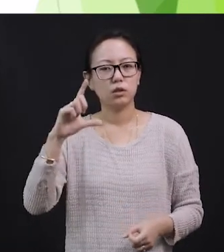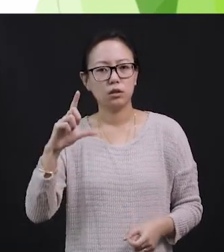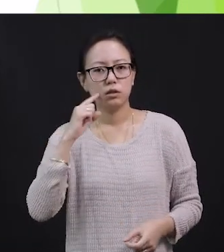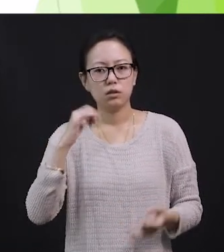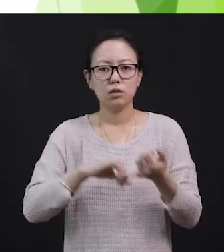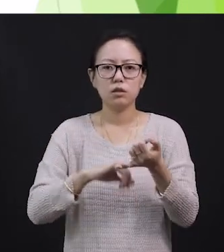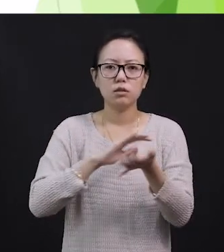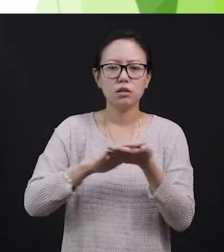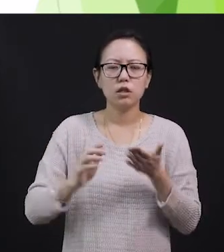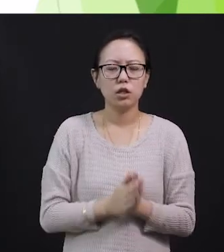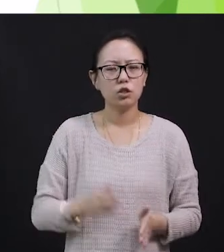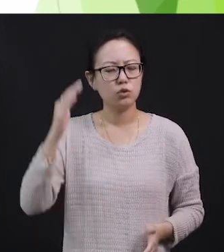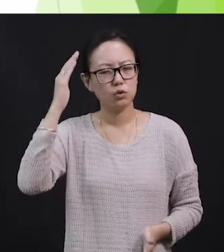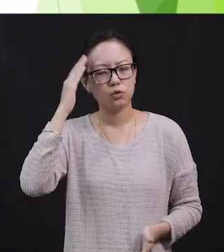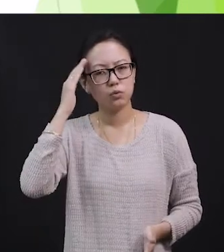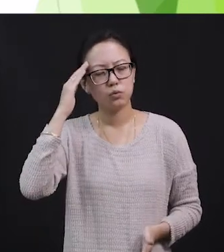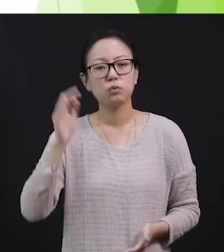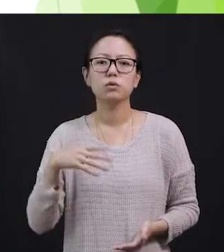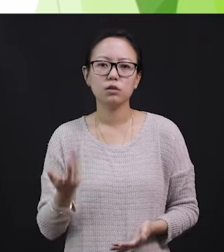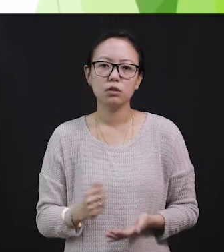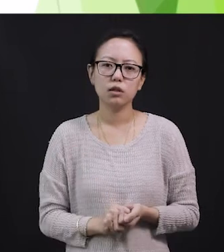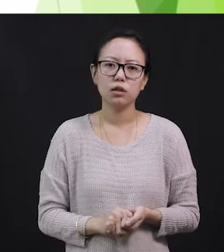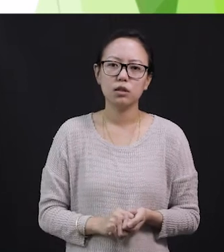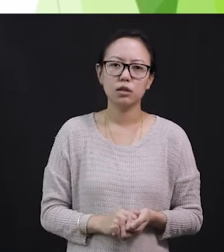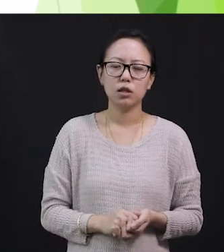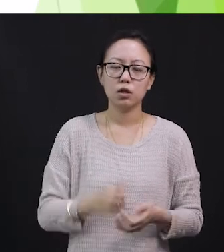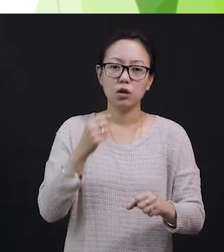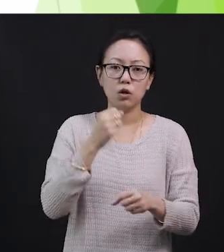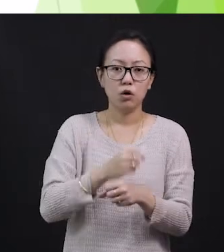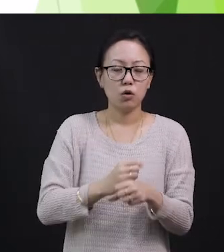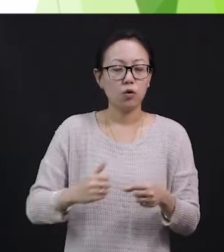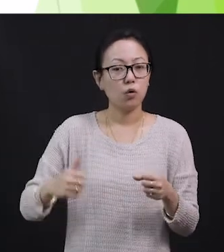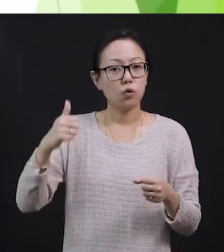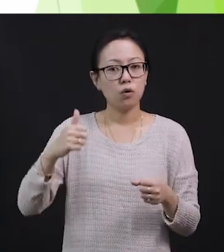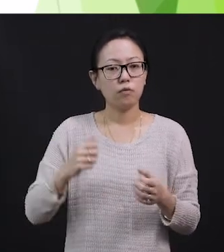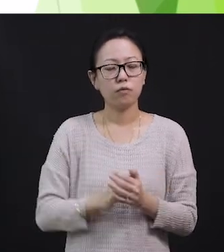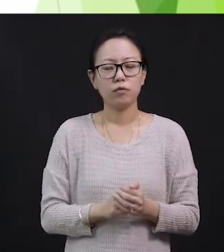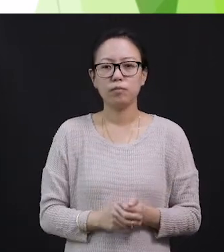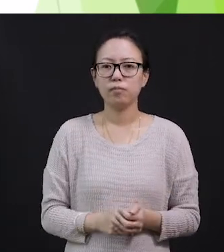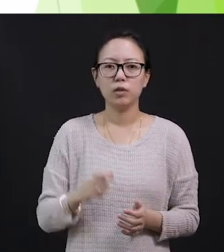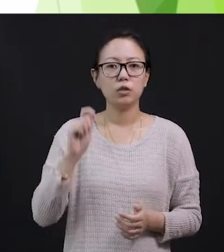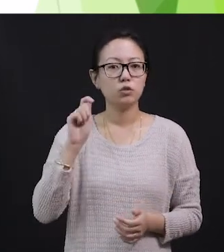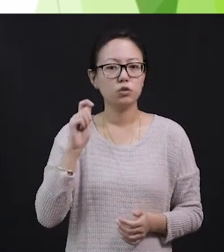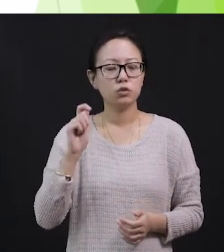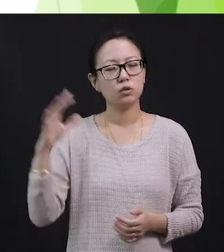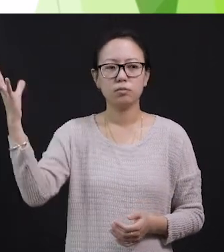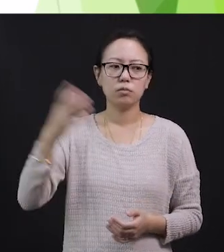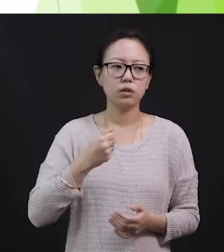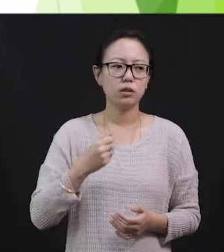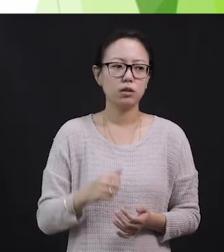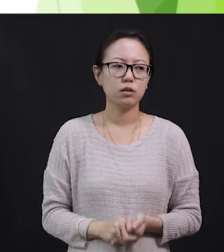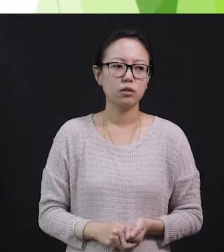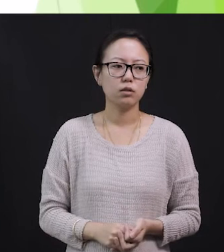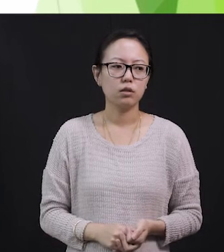comes 1854, where you have Sir Charles Wood. He published an education dispatch which aimed at widening